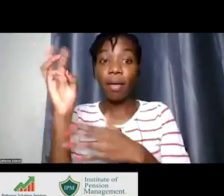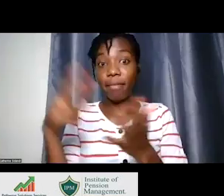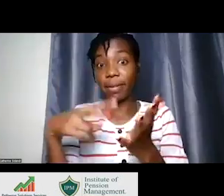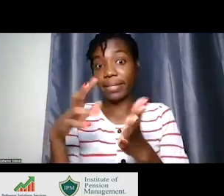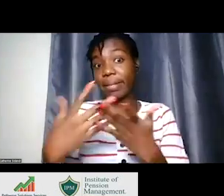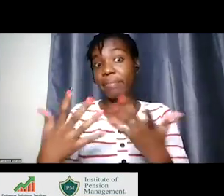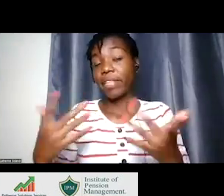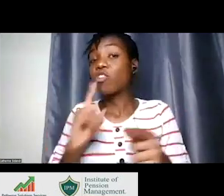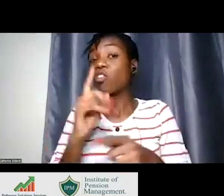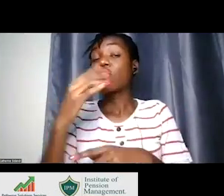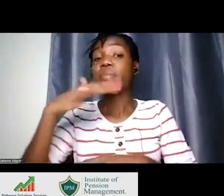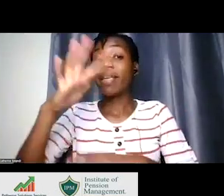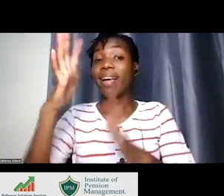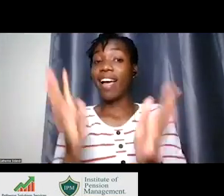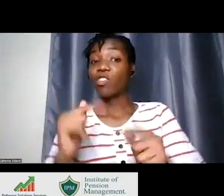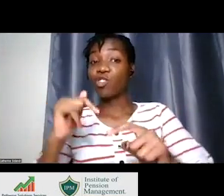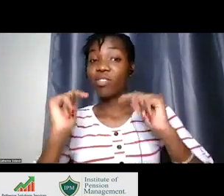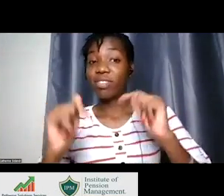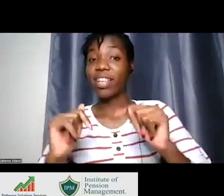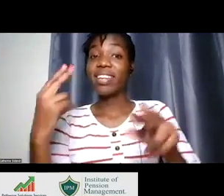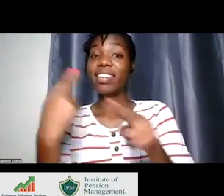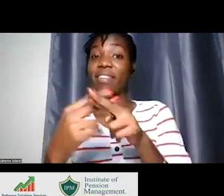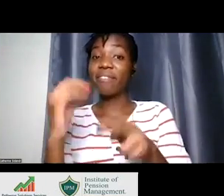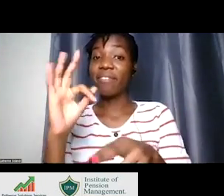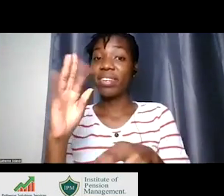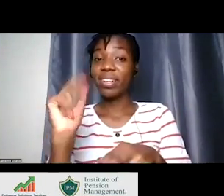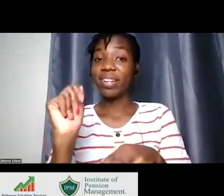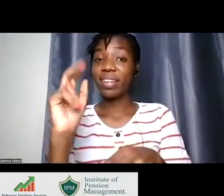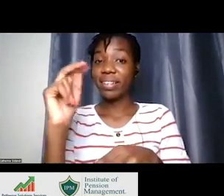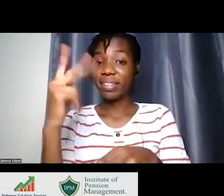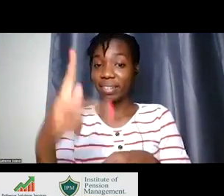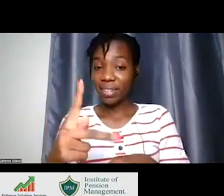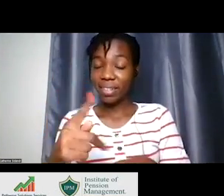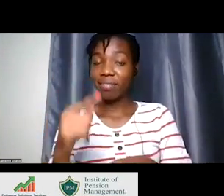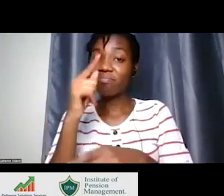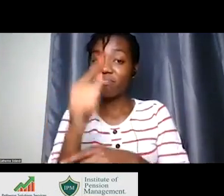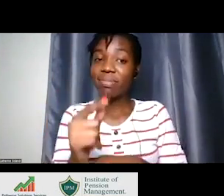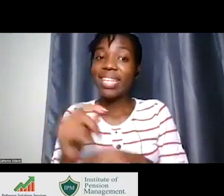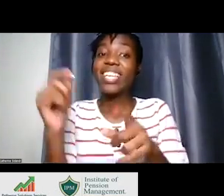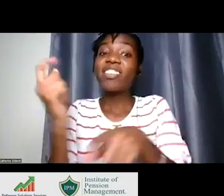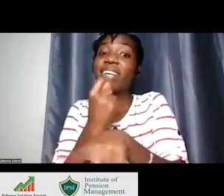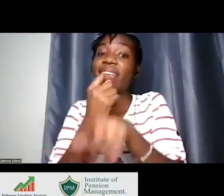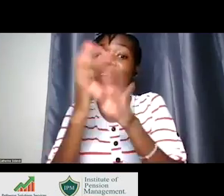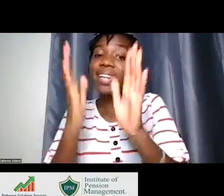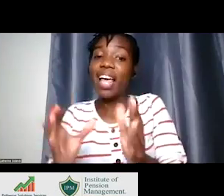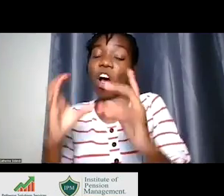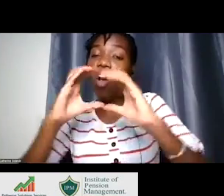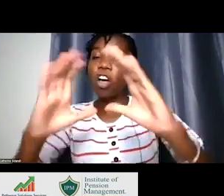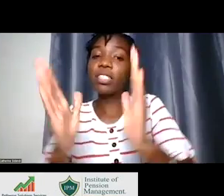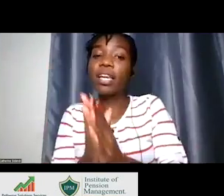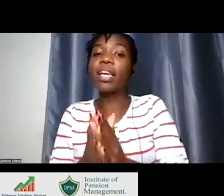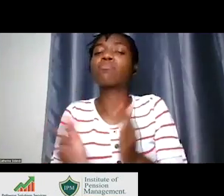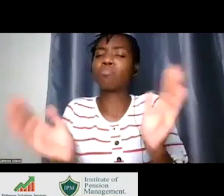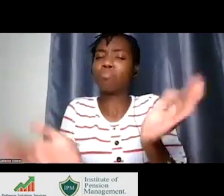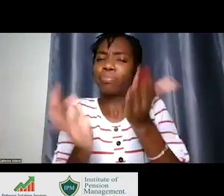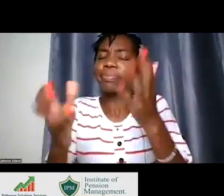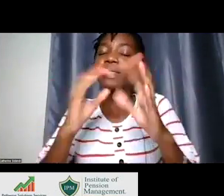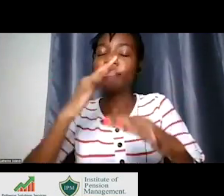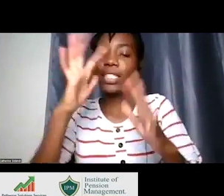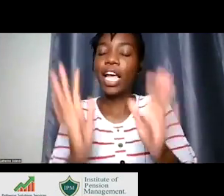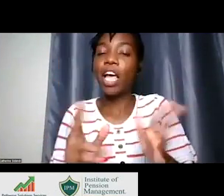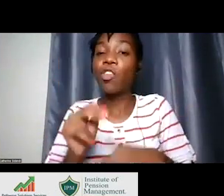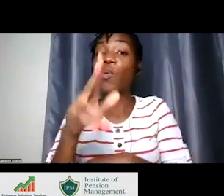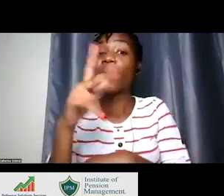speaker today is Frank Wambare. He's a profound sought corporate trainer, coach, and motivational speaker in the UK, Europe, and